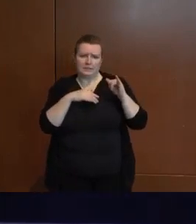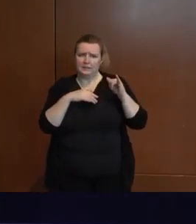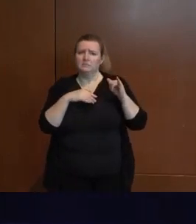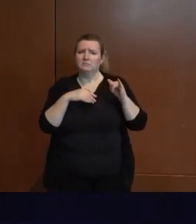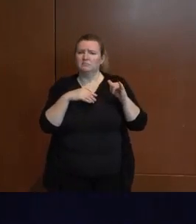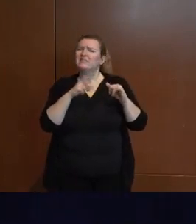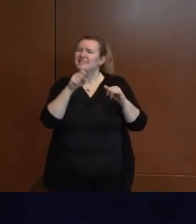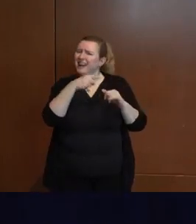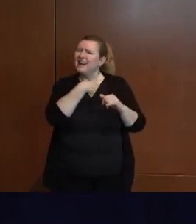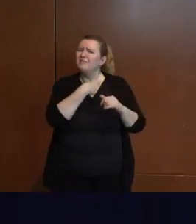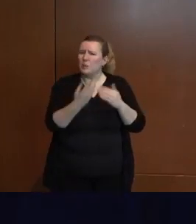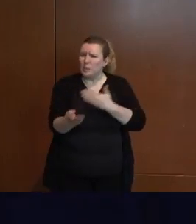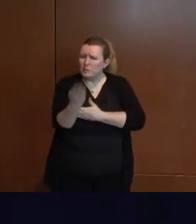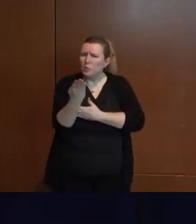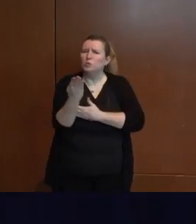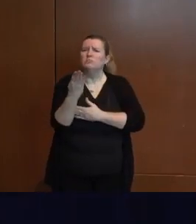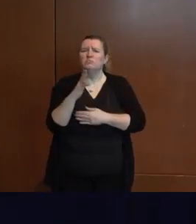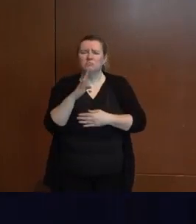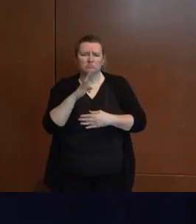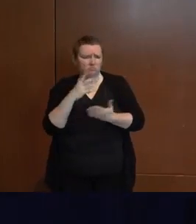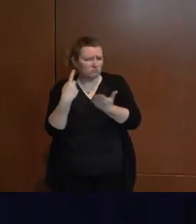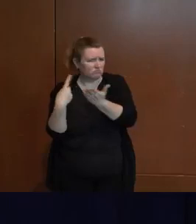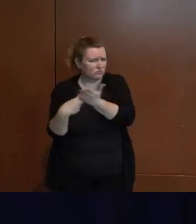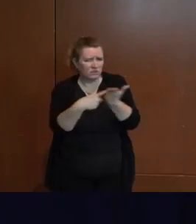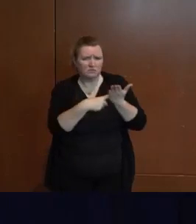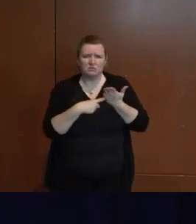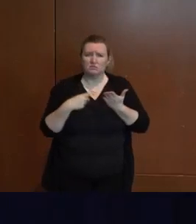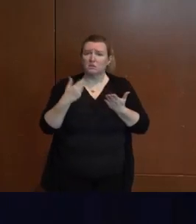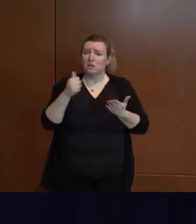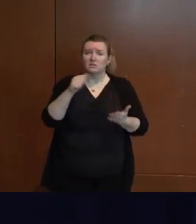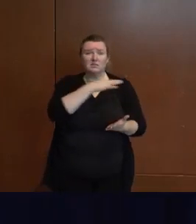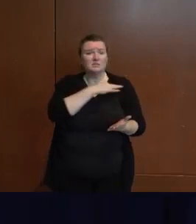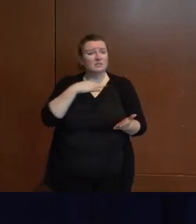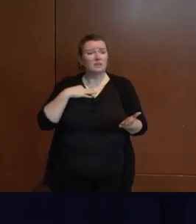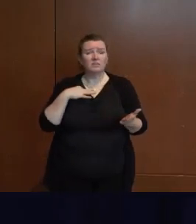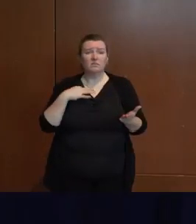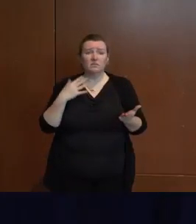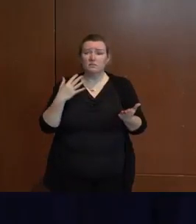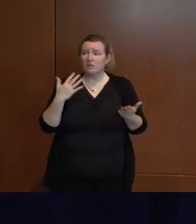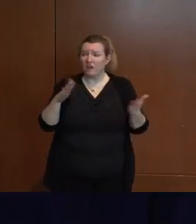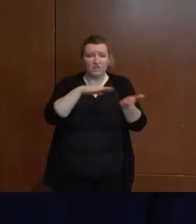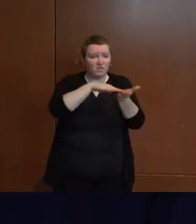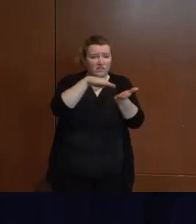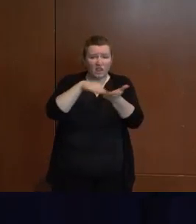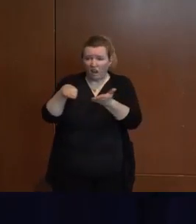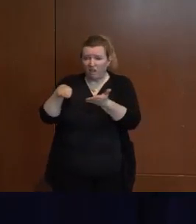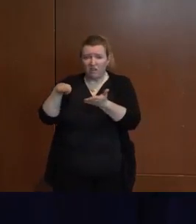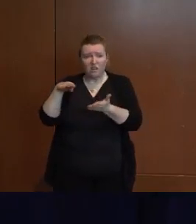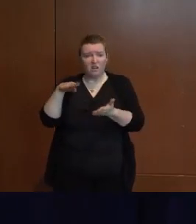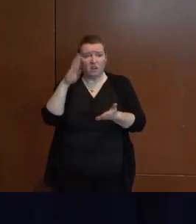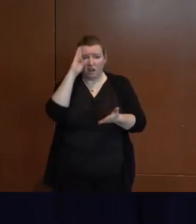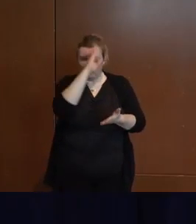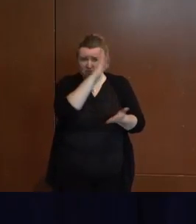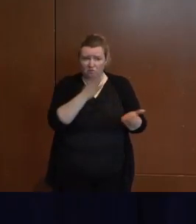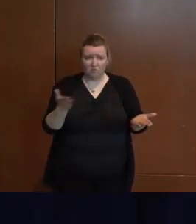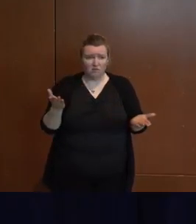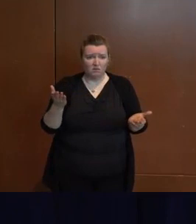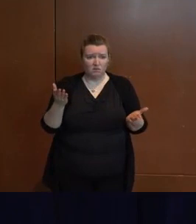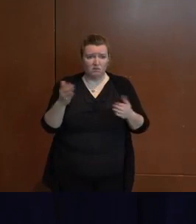to redeploy any staff that's been laid off, to redeploy them up to the northern part of the